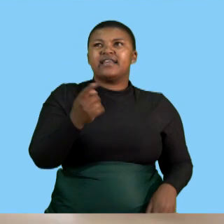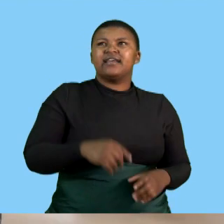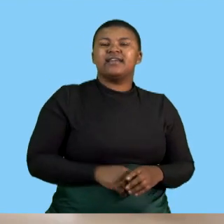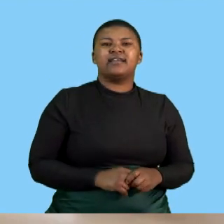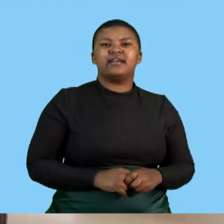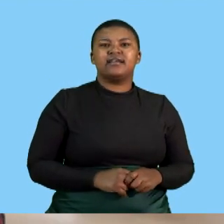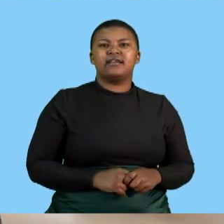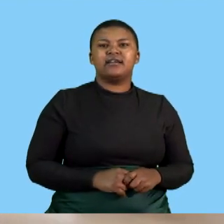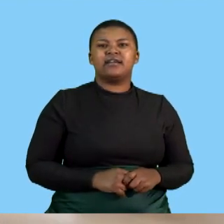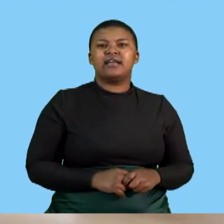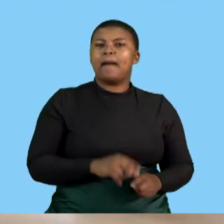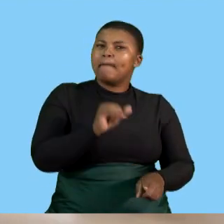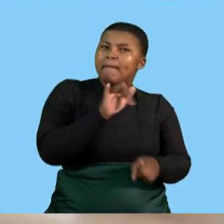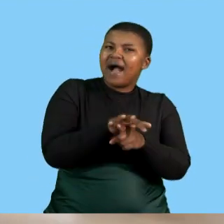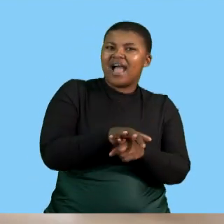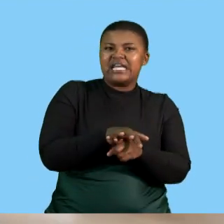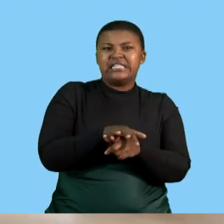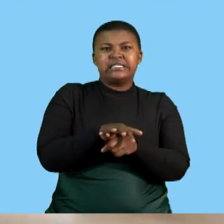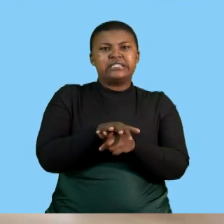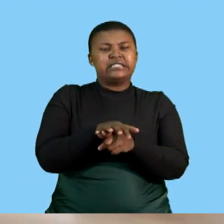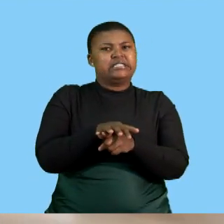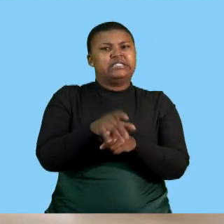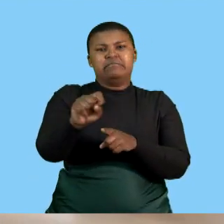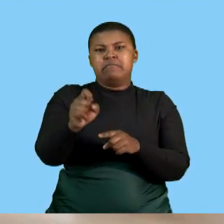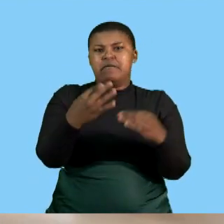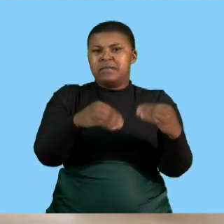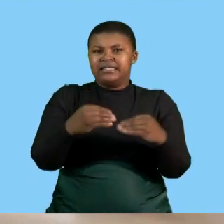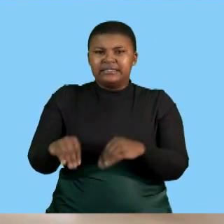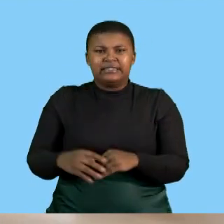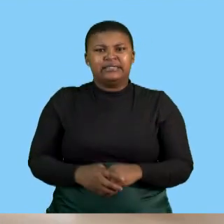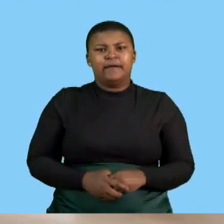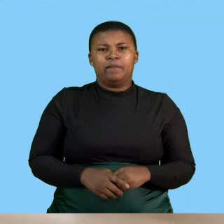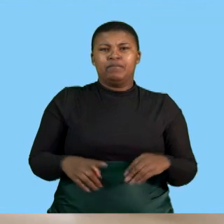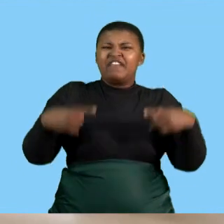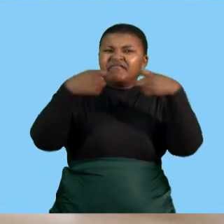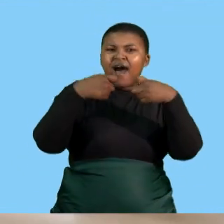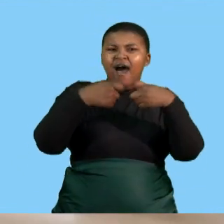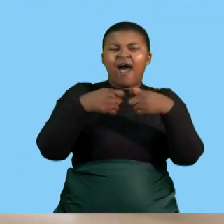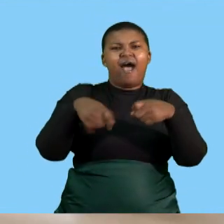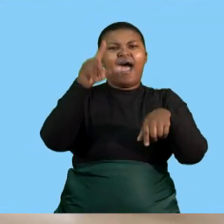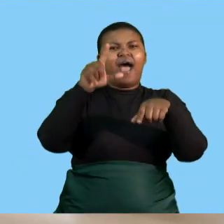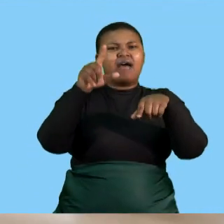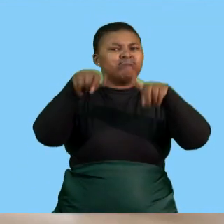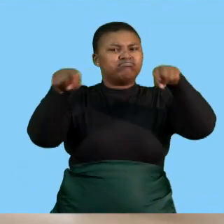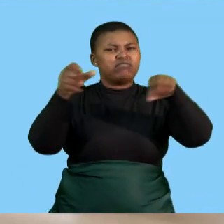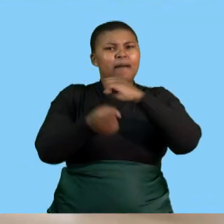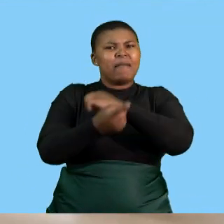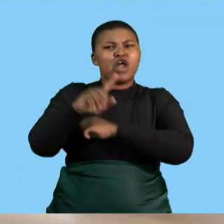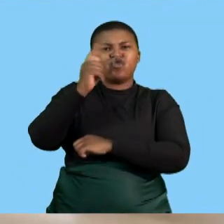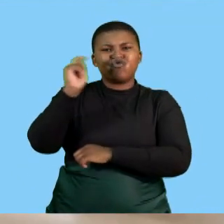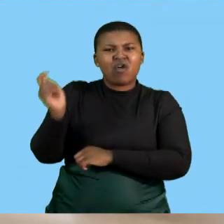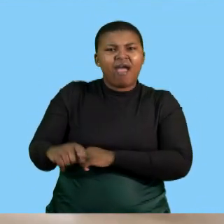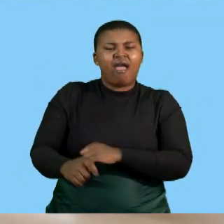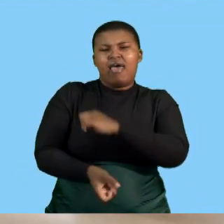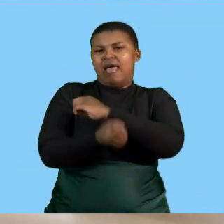and the impact it had on businesses. Think about the war in Ukraine and the impact it had on businesses. This